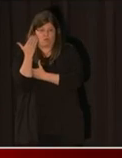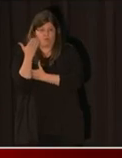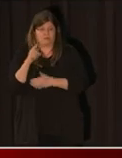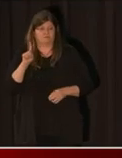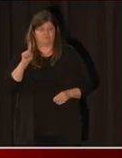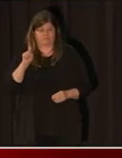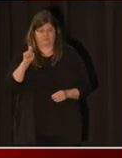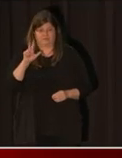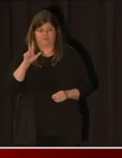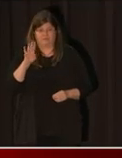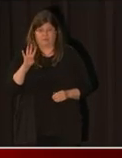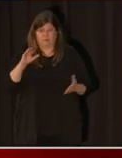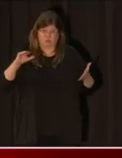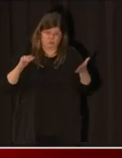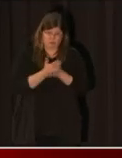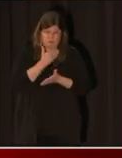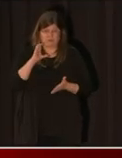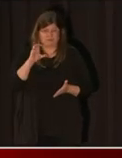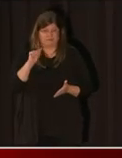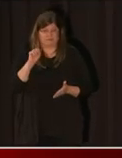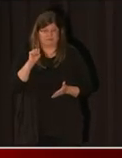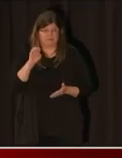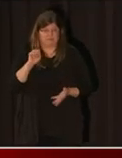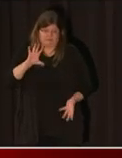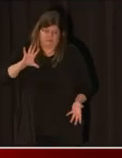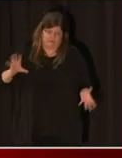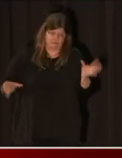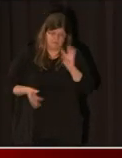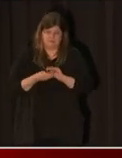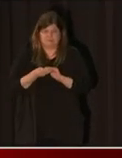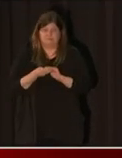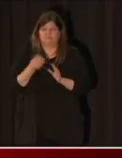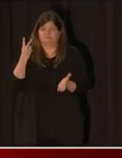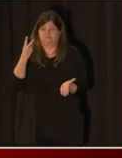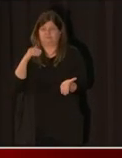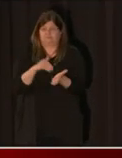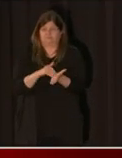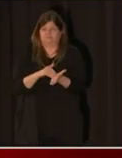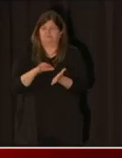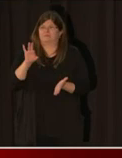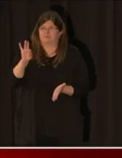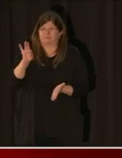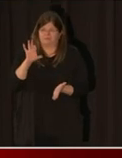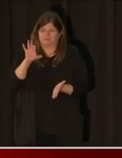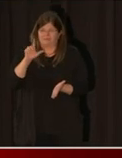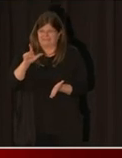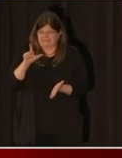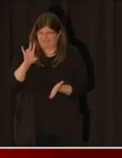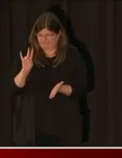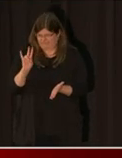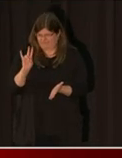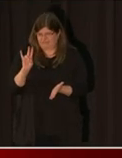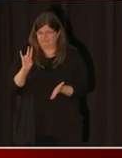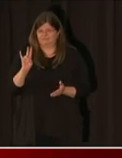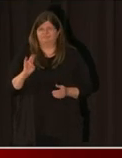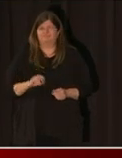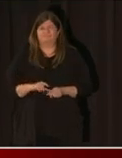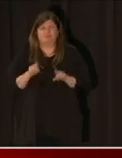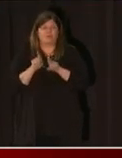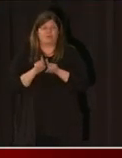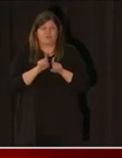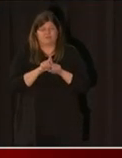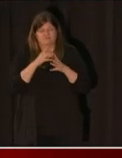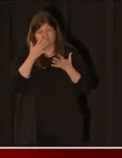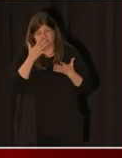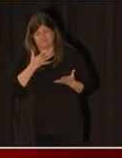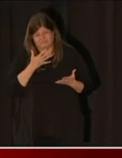the district, bringing our total number of cases to 2,927. Sadly, we also announced 9